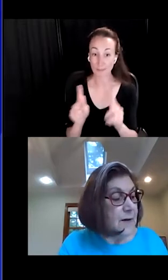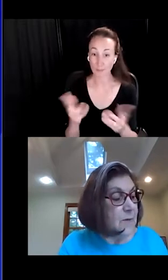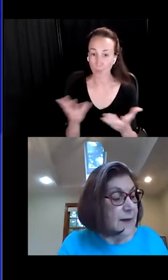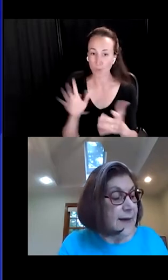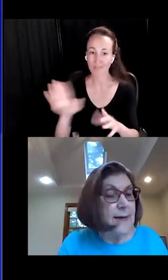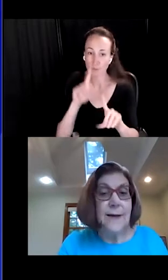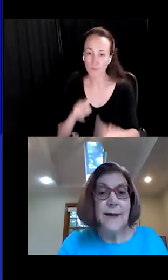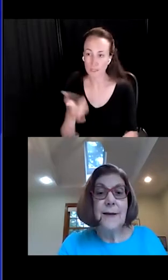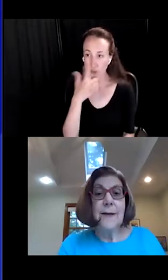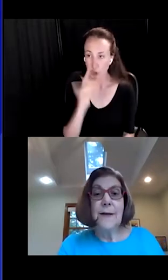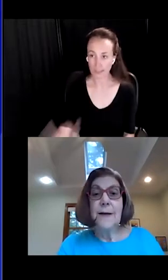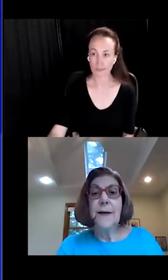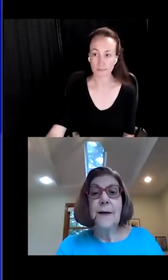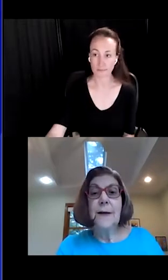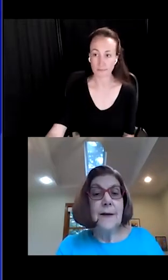Okay.